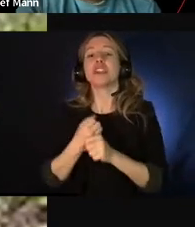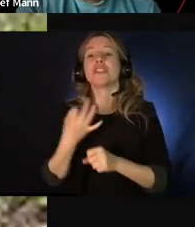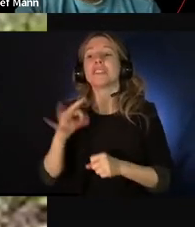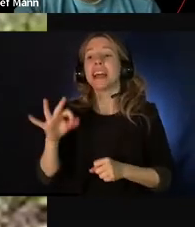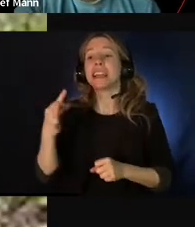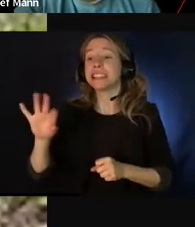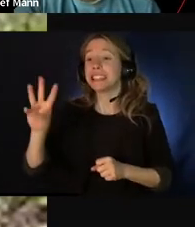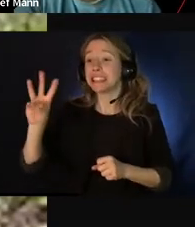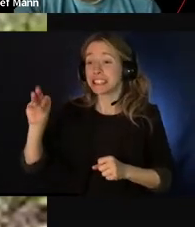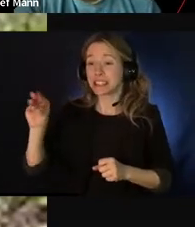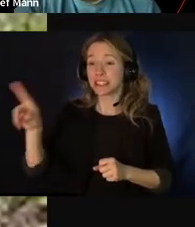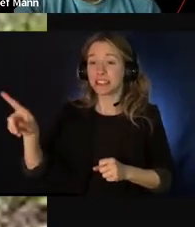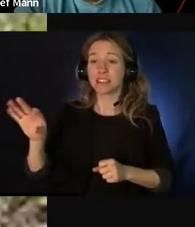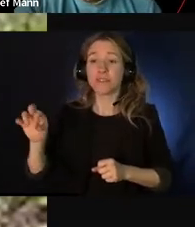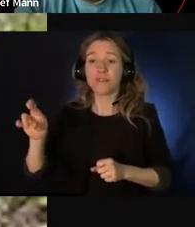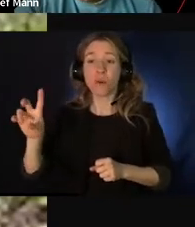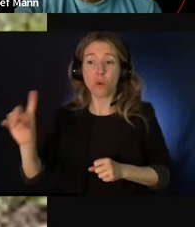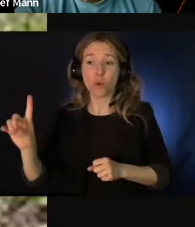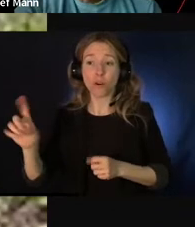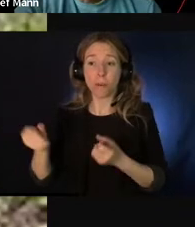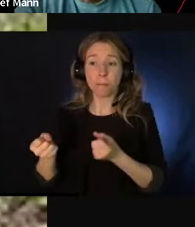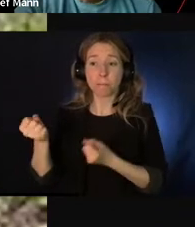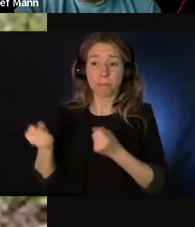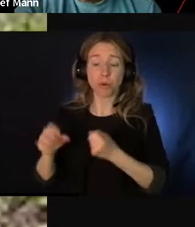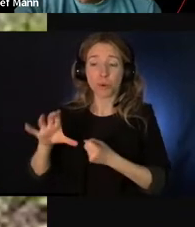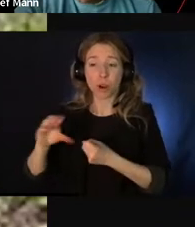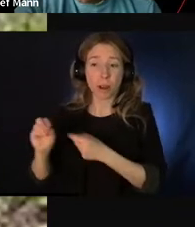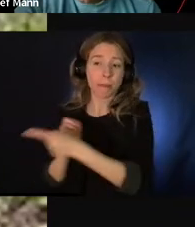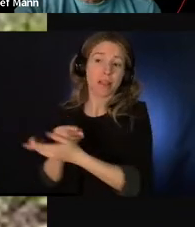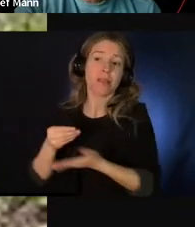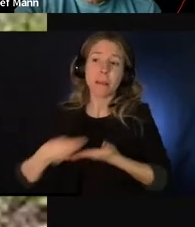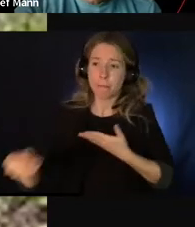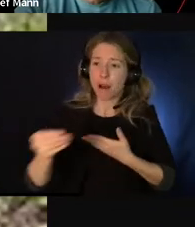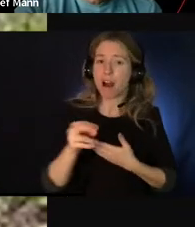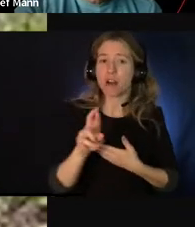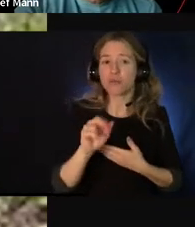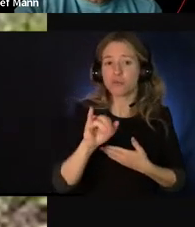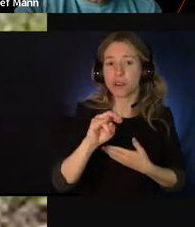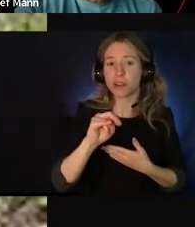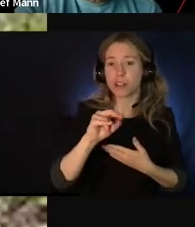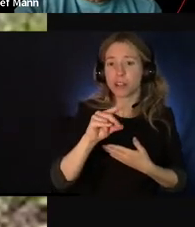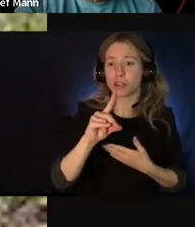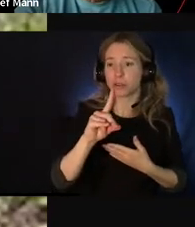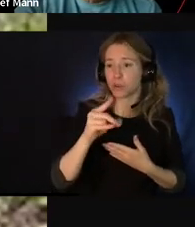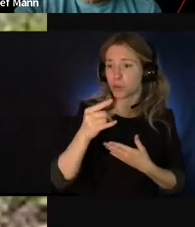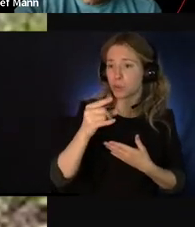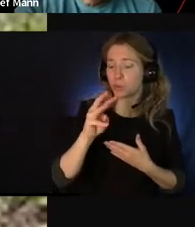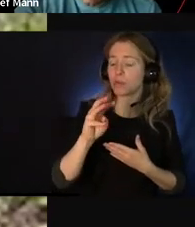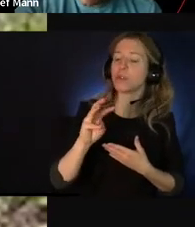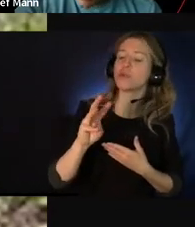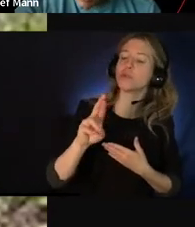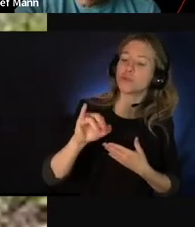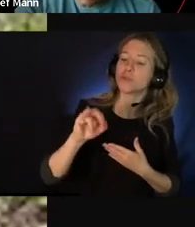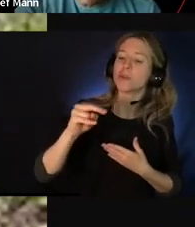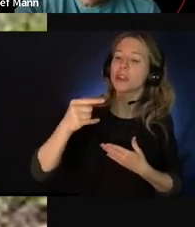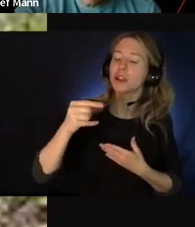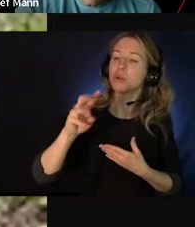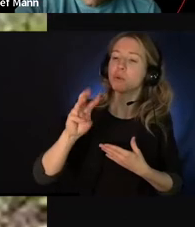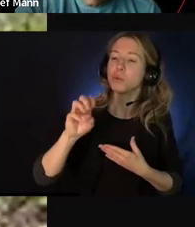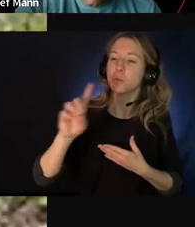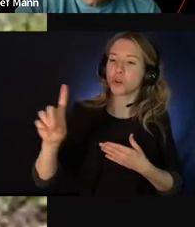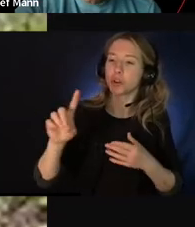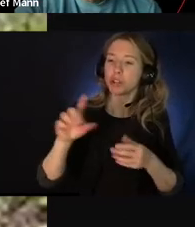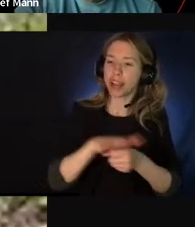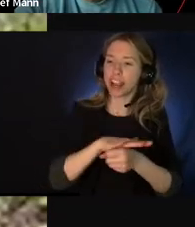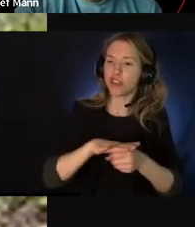bought the Ringwood Mine area. It was 900 acres. And their plan was to, with the town of Ringwood,